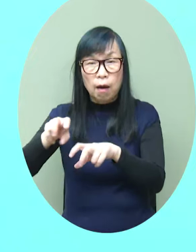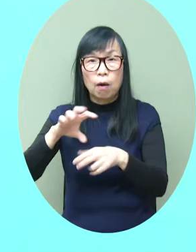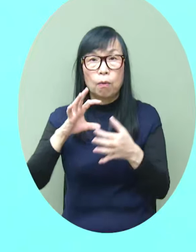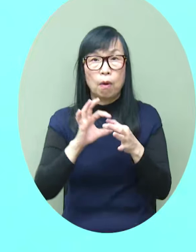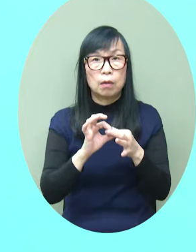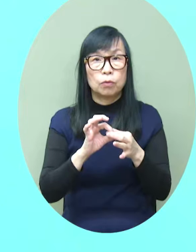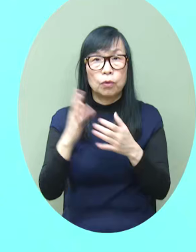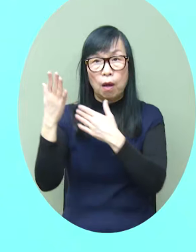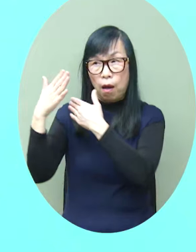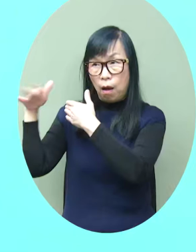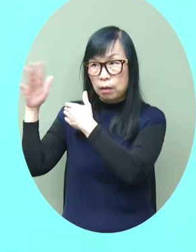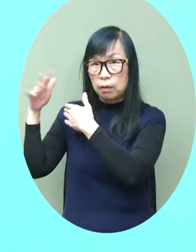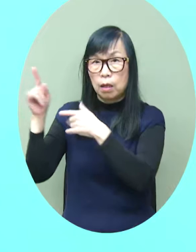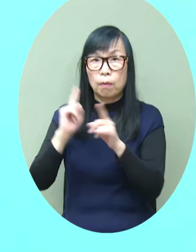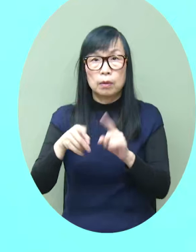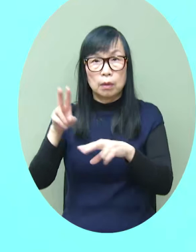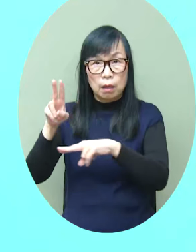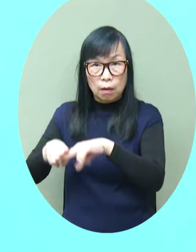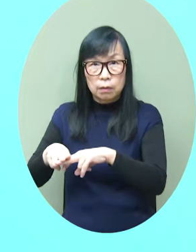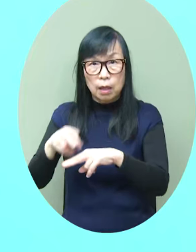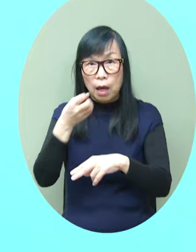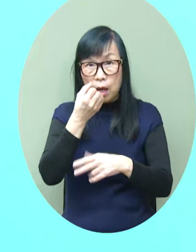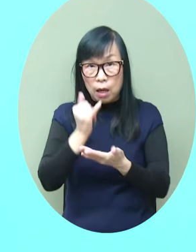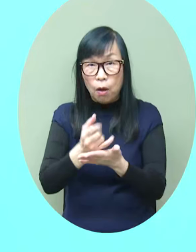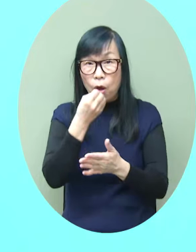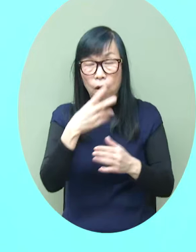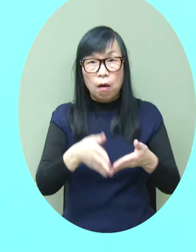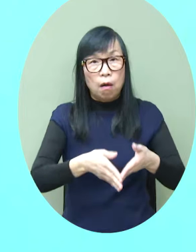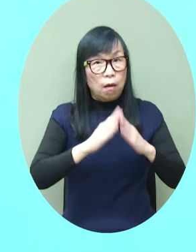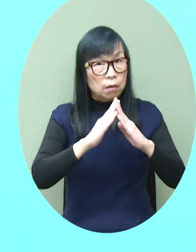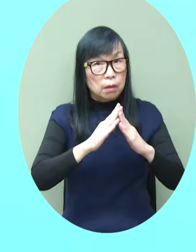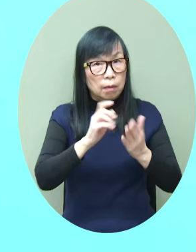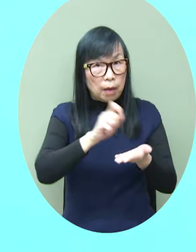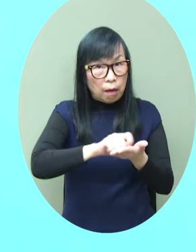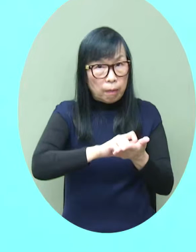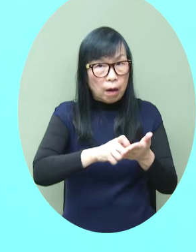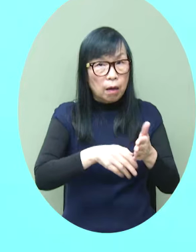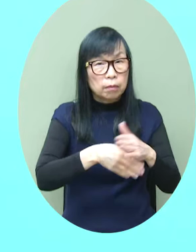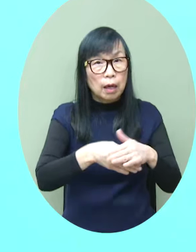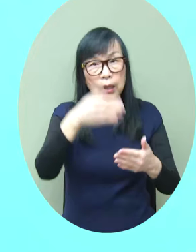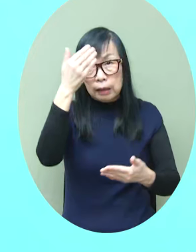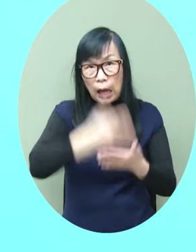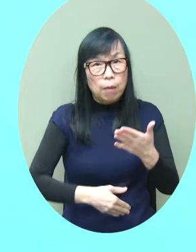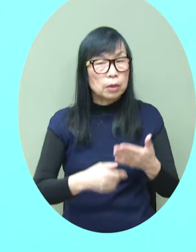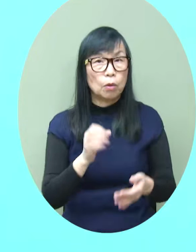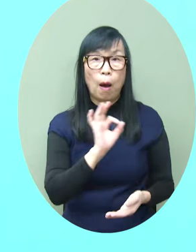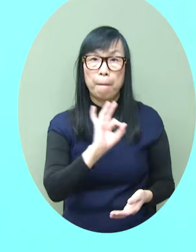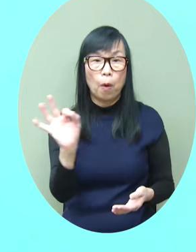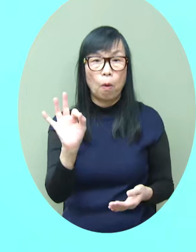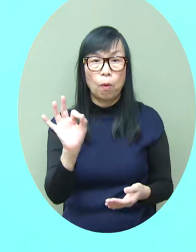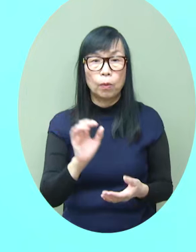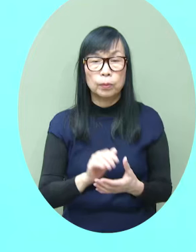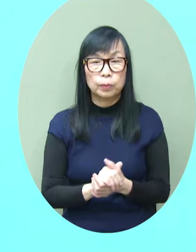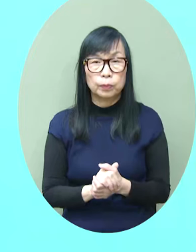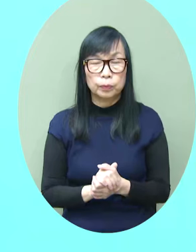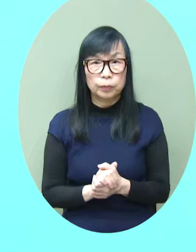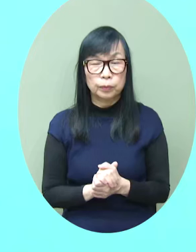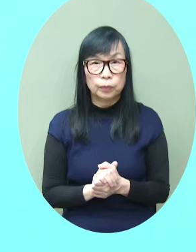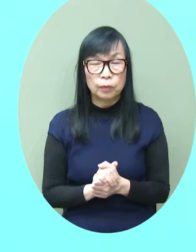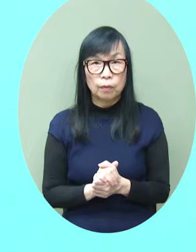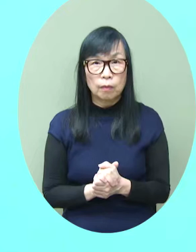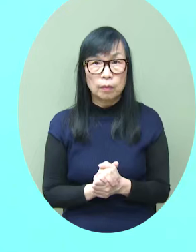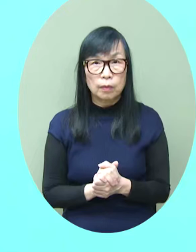Kong has not reduced. In fact, it was another record-breaking number of over 9,000 such overseas